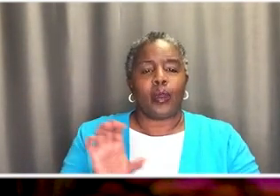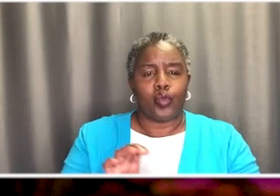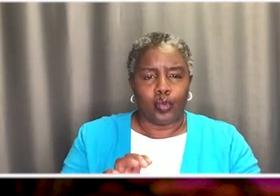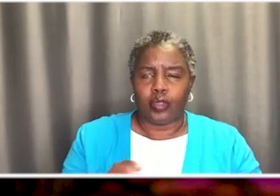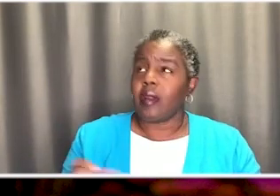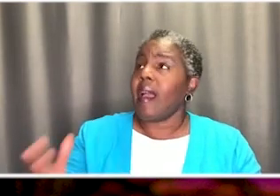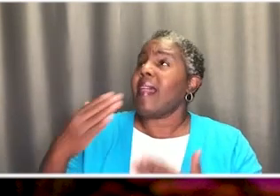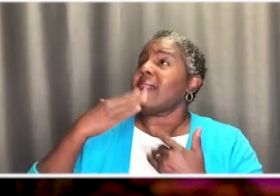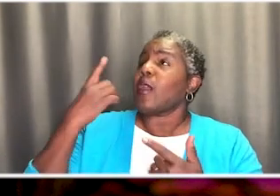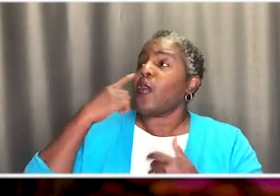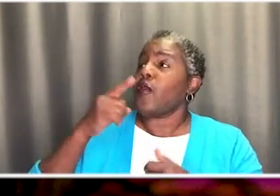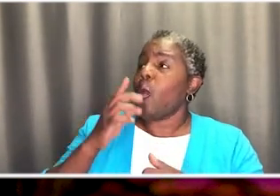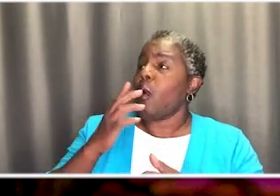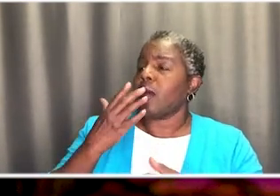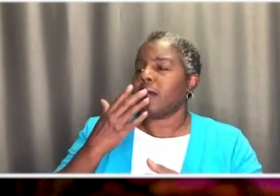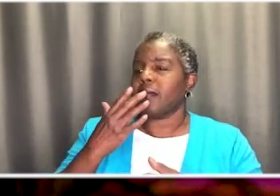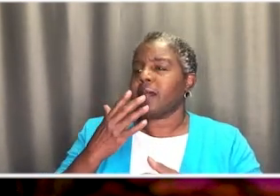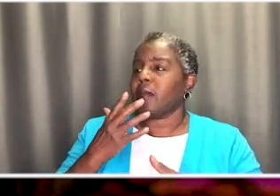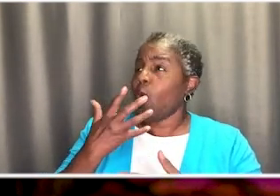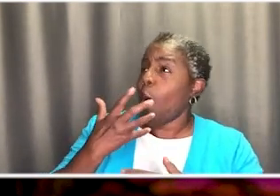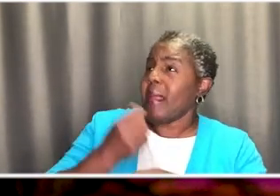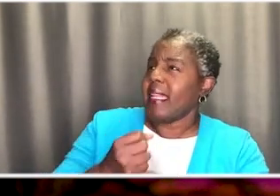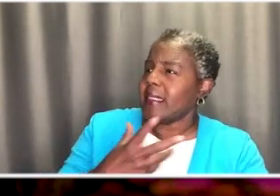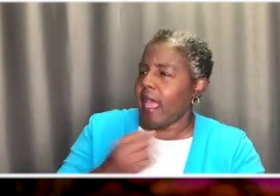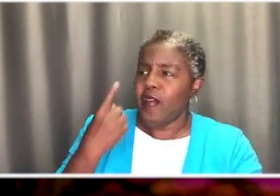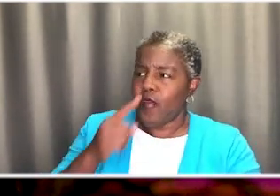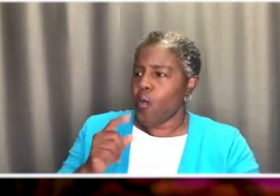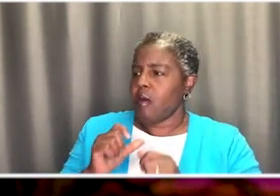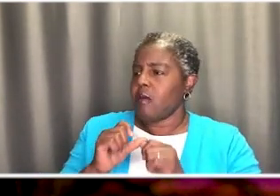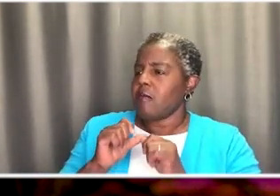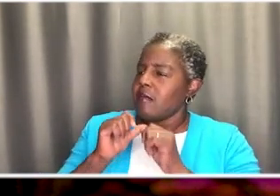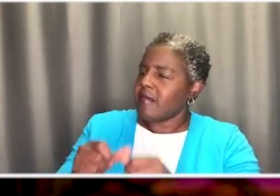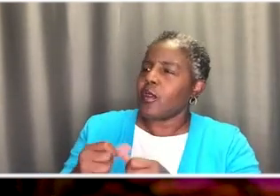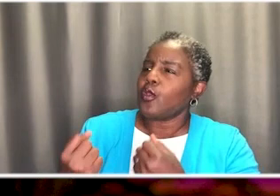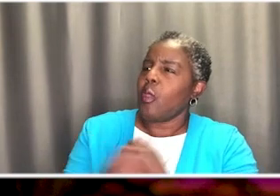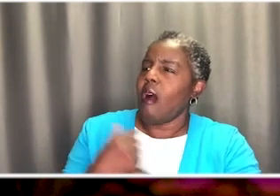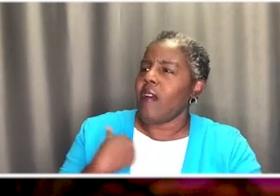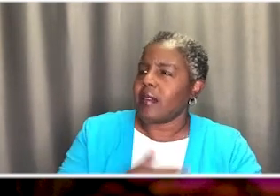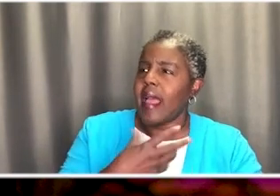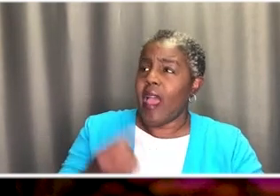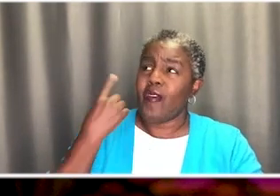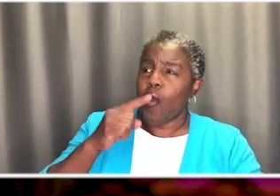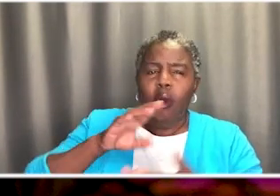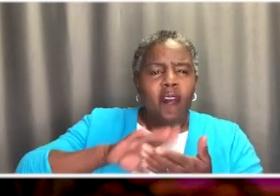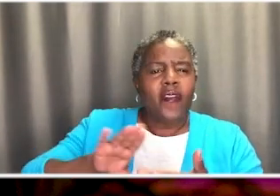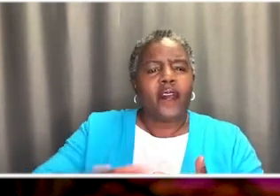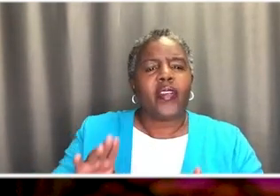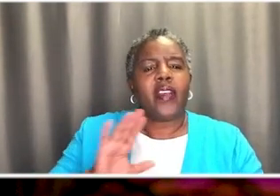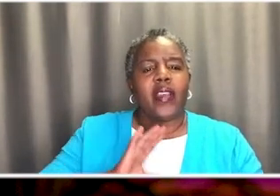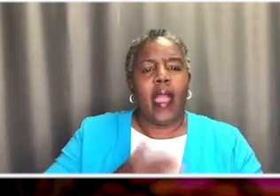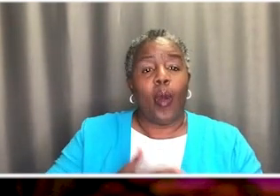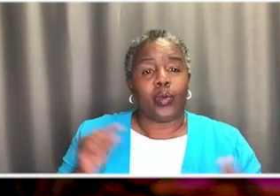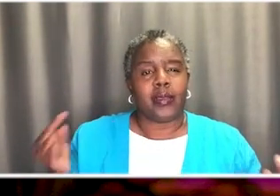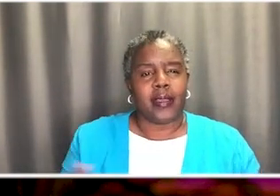Thank you for your obedience, God. Thank you for your long suffering. And thank you for the forgiveness of our